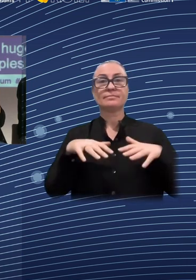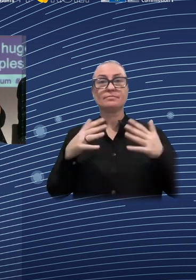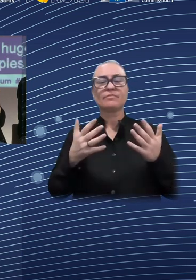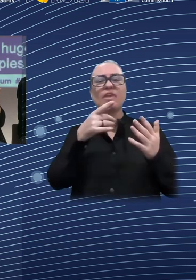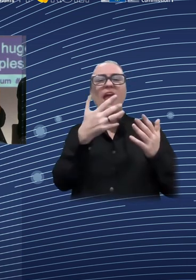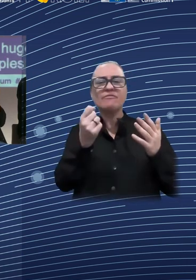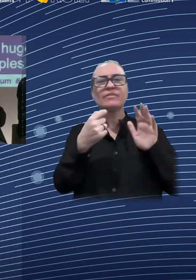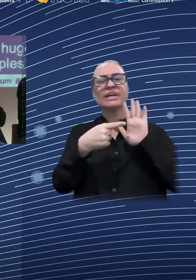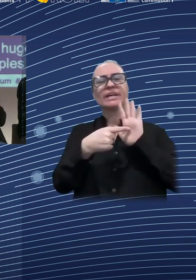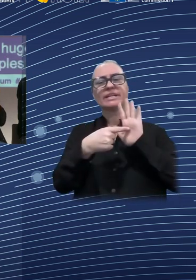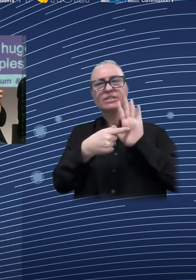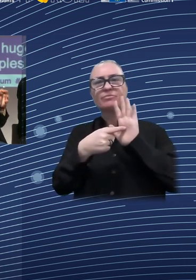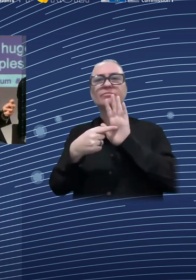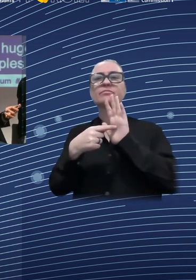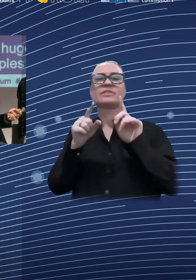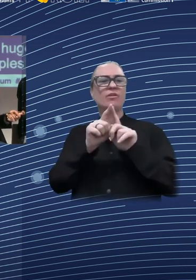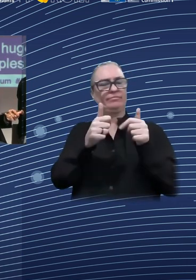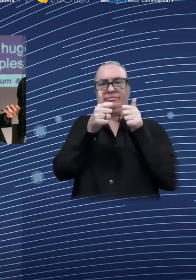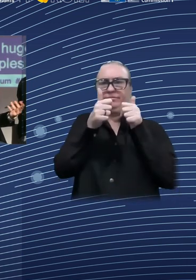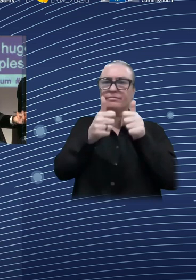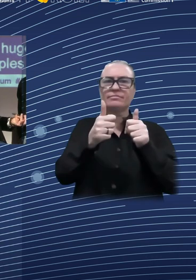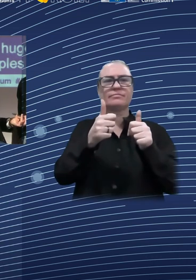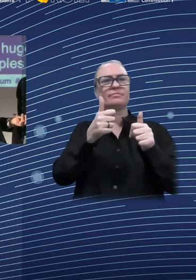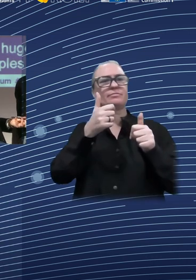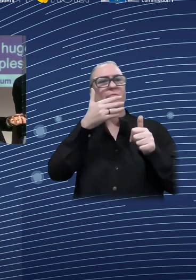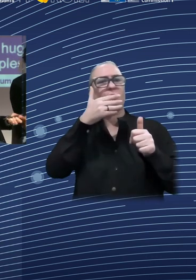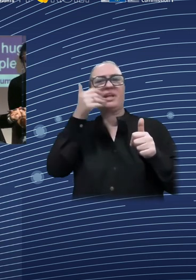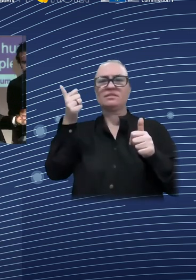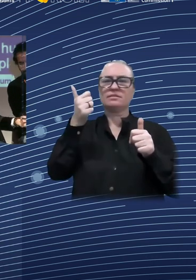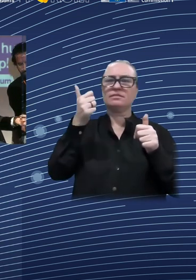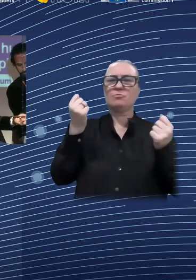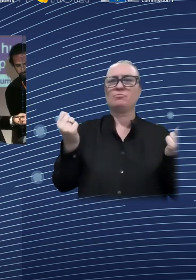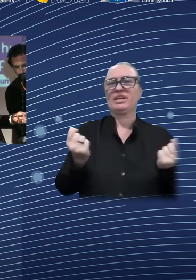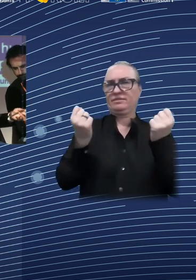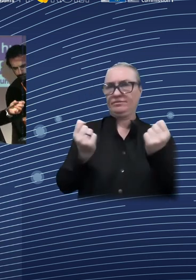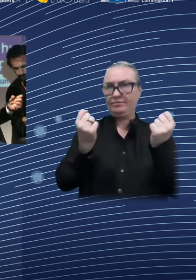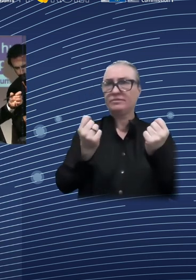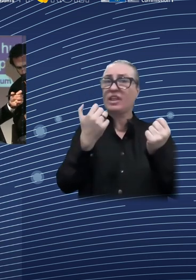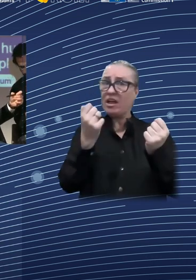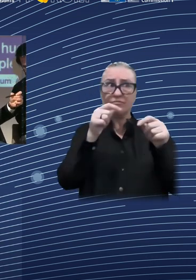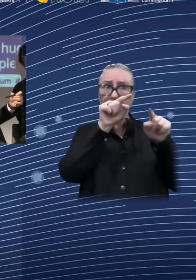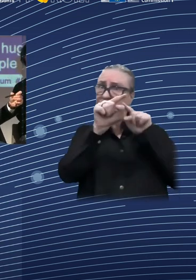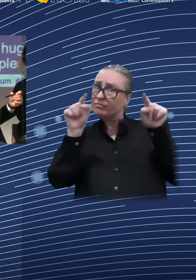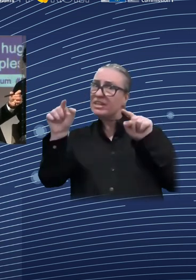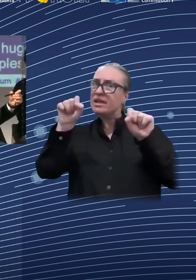take, you know, to take what they did in Maynooth as something that could potentially be scaled, which is what we're looking at,